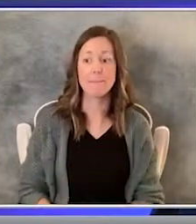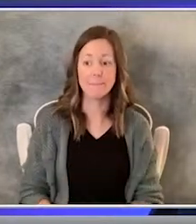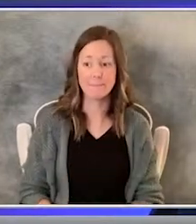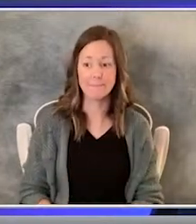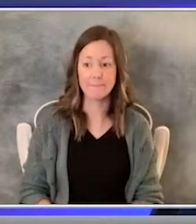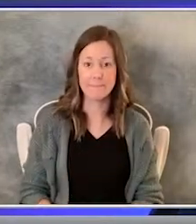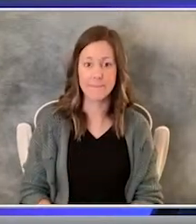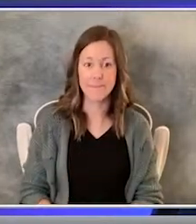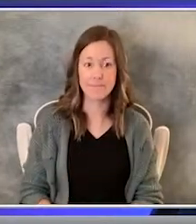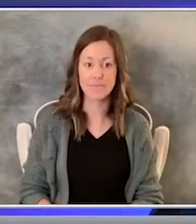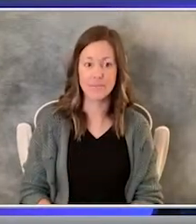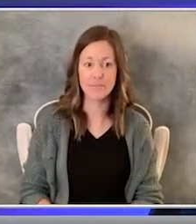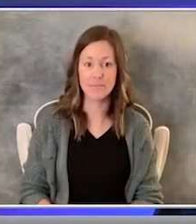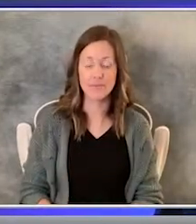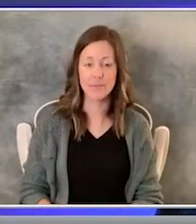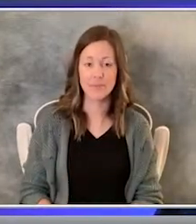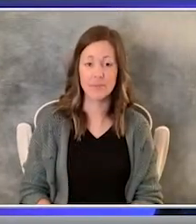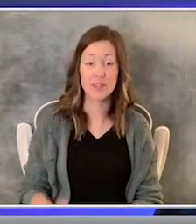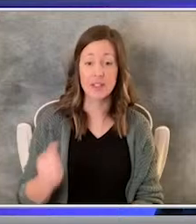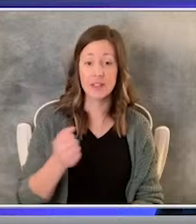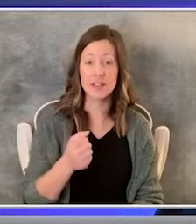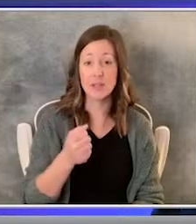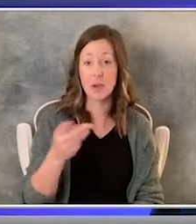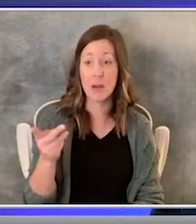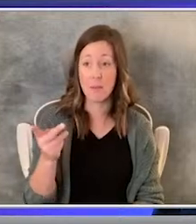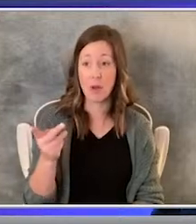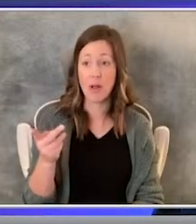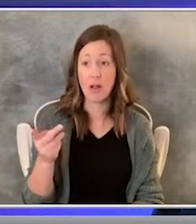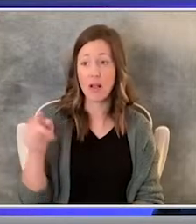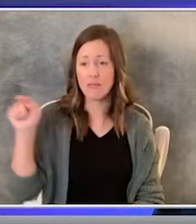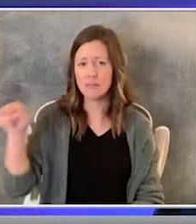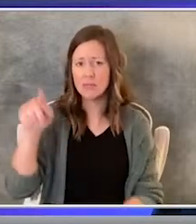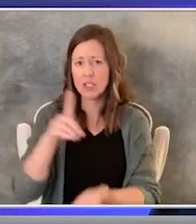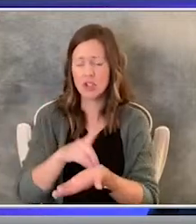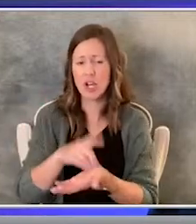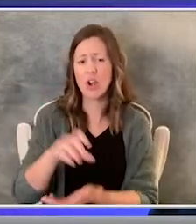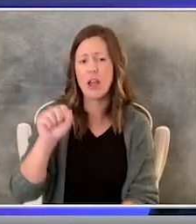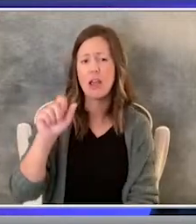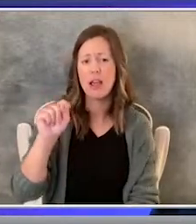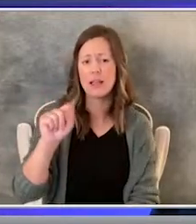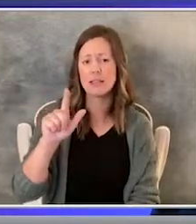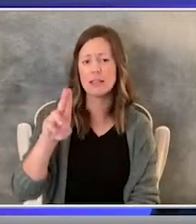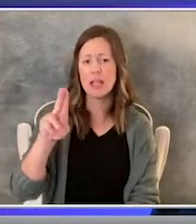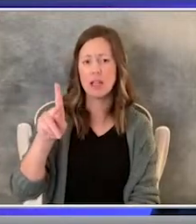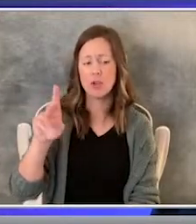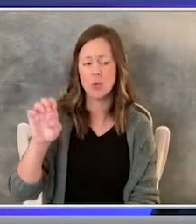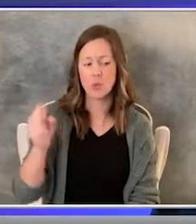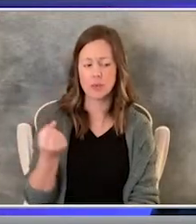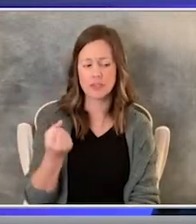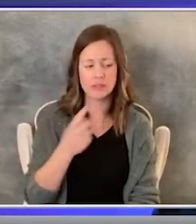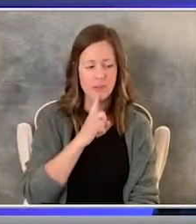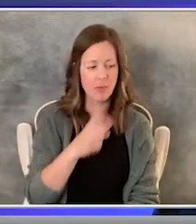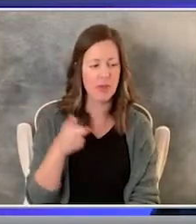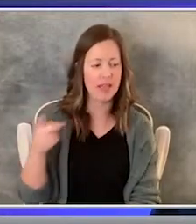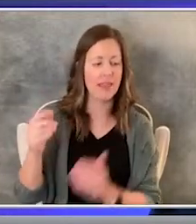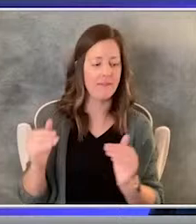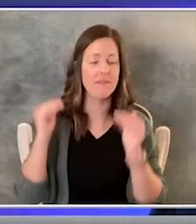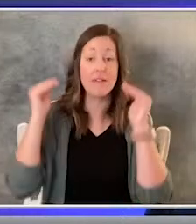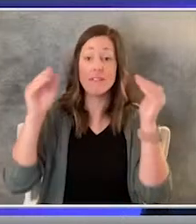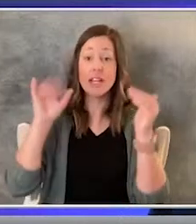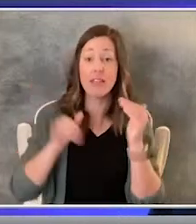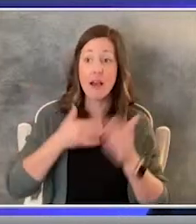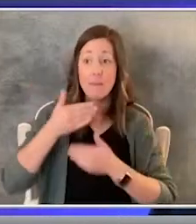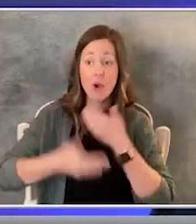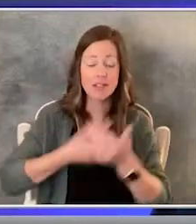long, is there a possibility it could lead to the rupture of the heart? For our viewers who aren't in med school,